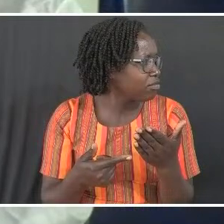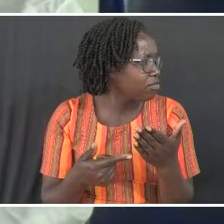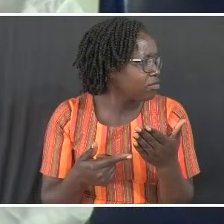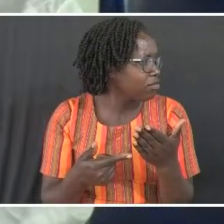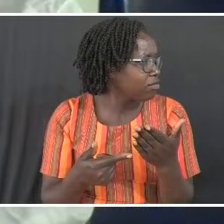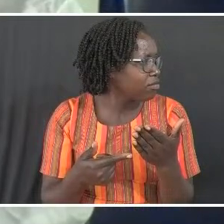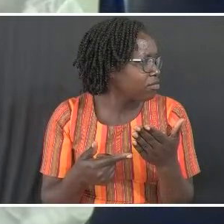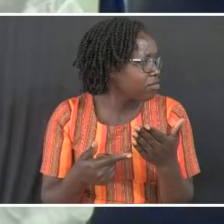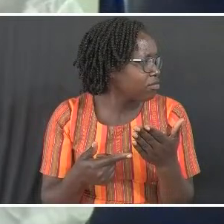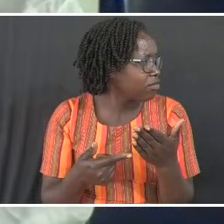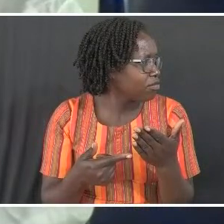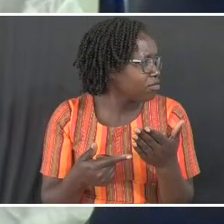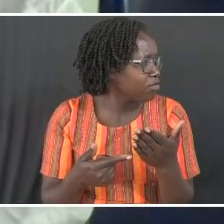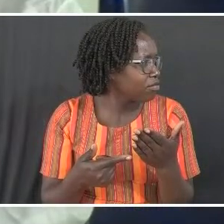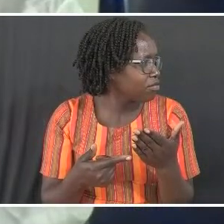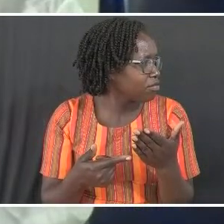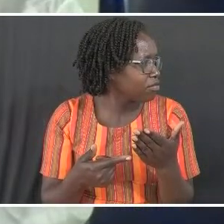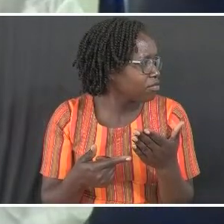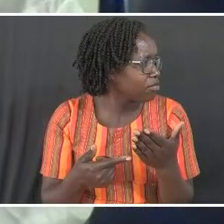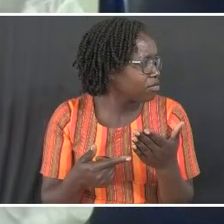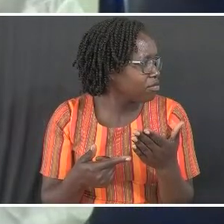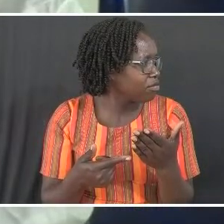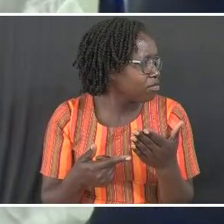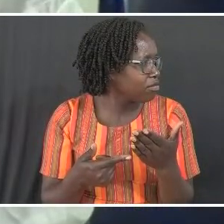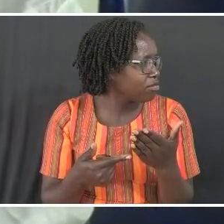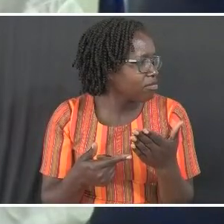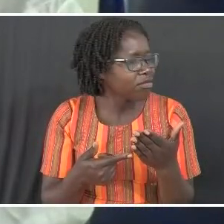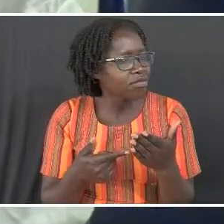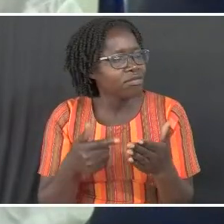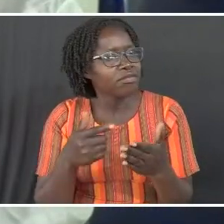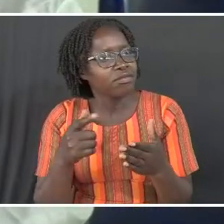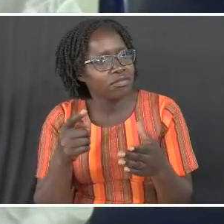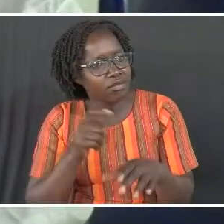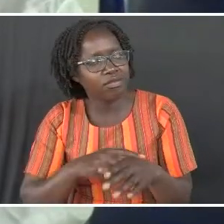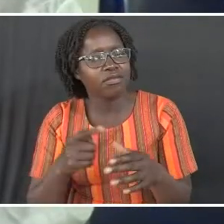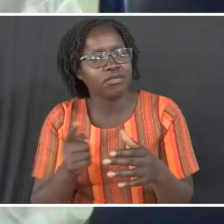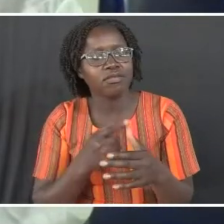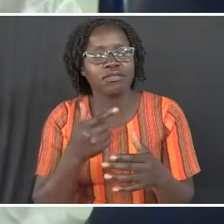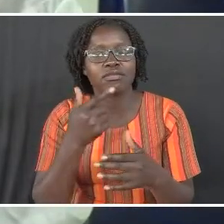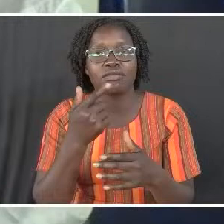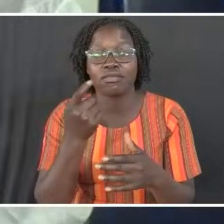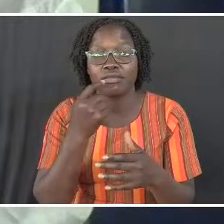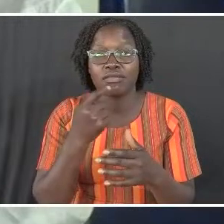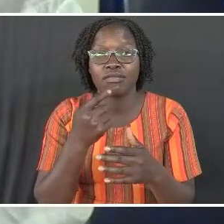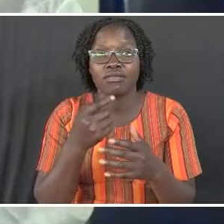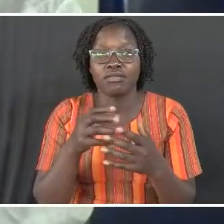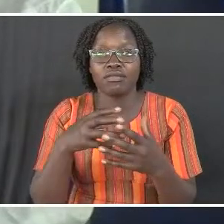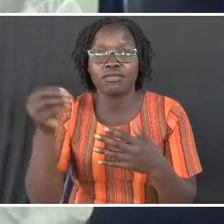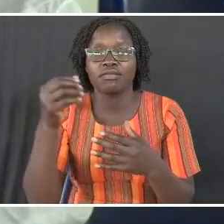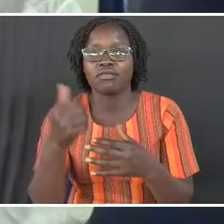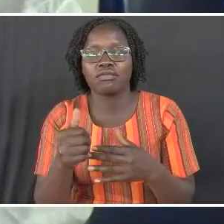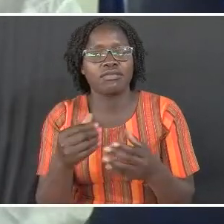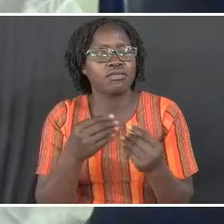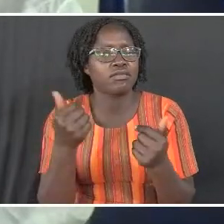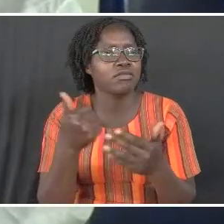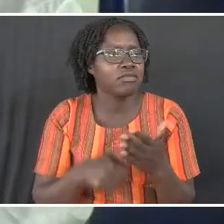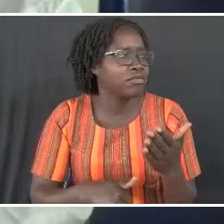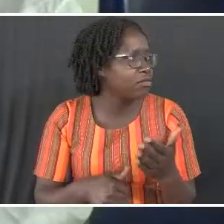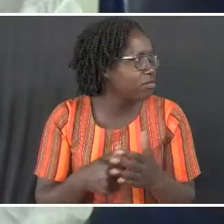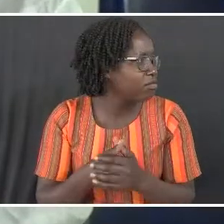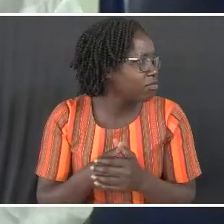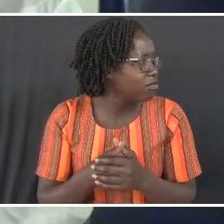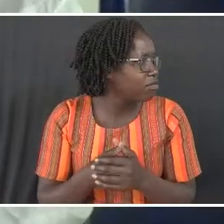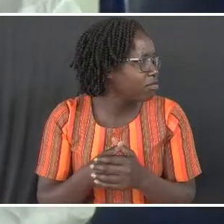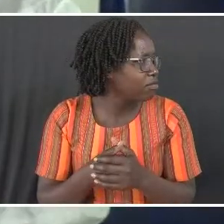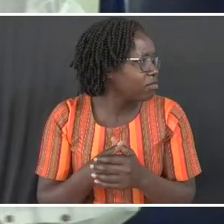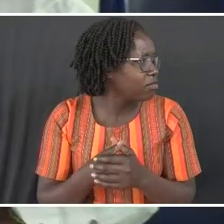growing, yet the milk teeth is yet to come off? And what could be the solution to this problem? Because I have a